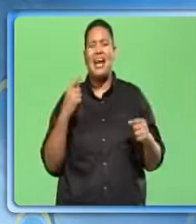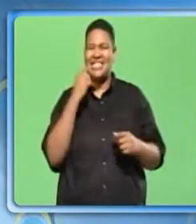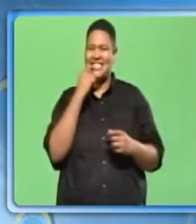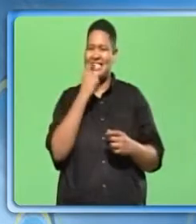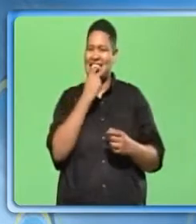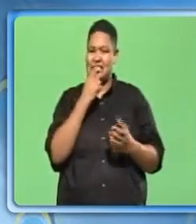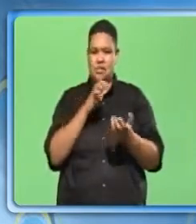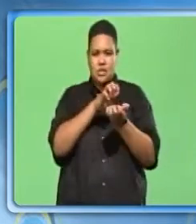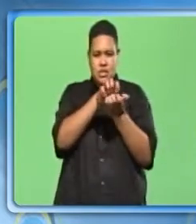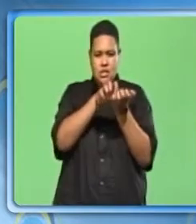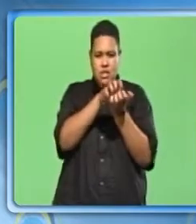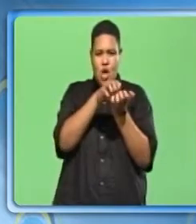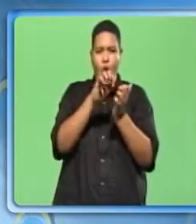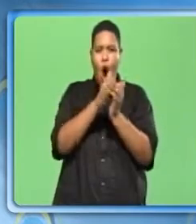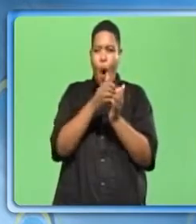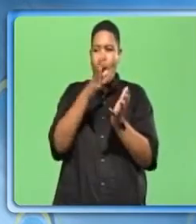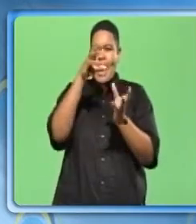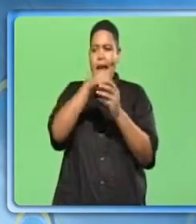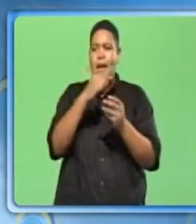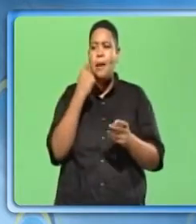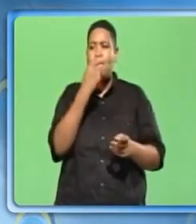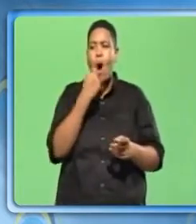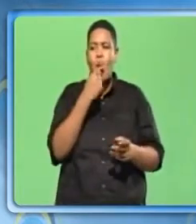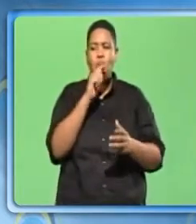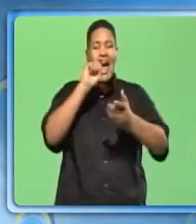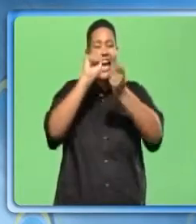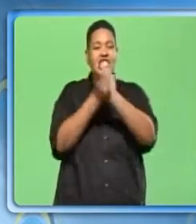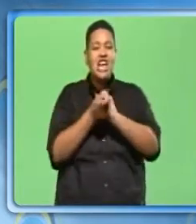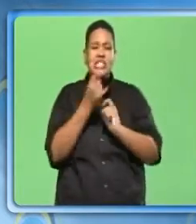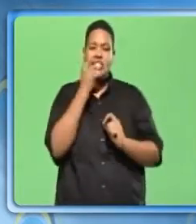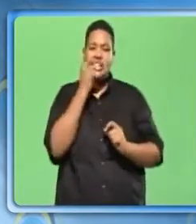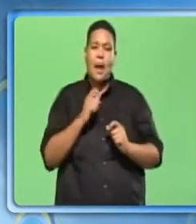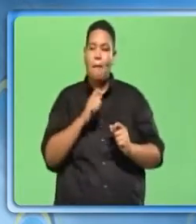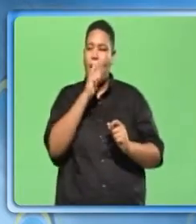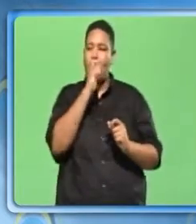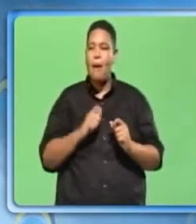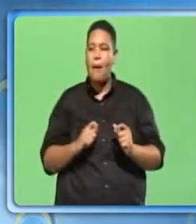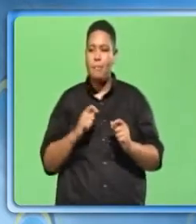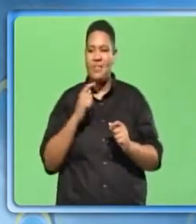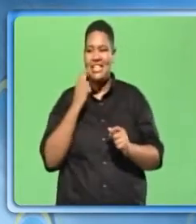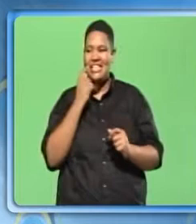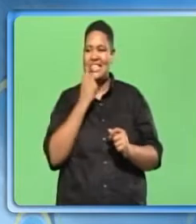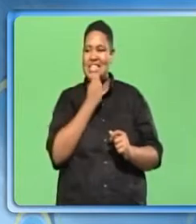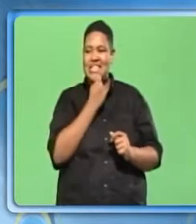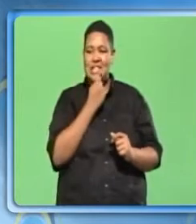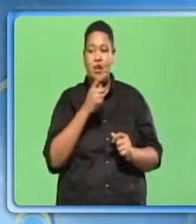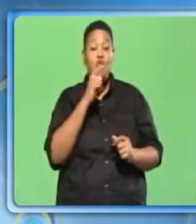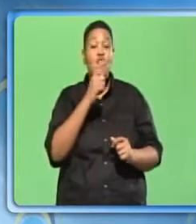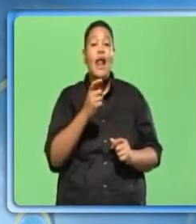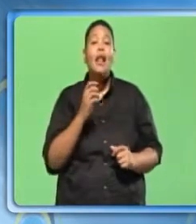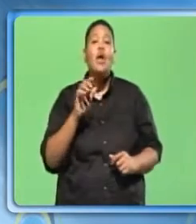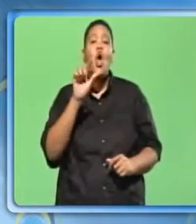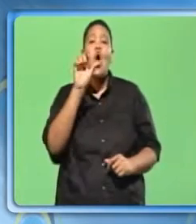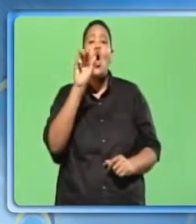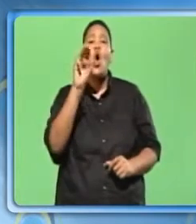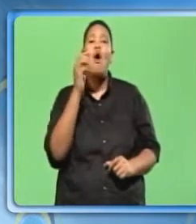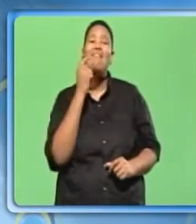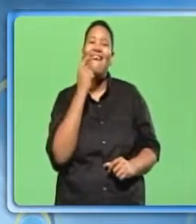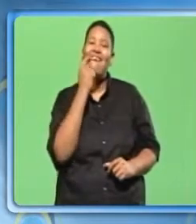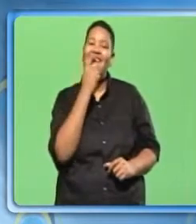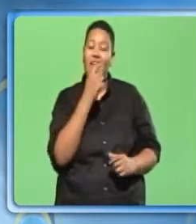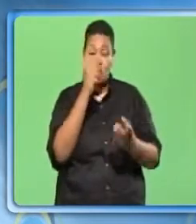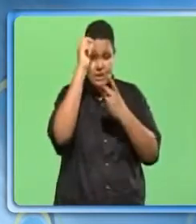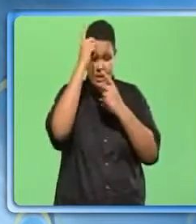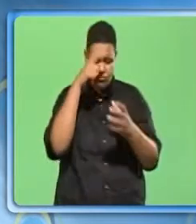formation, positioning in the mouth, and changing of teeth. Gum diseases are also studied under